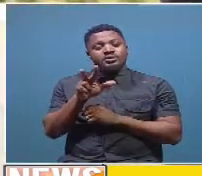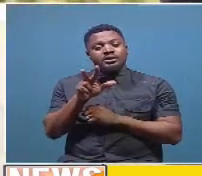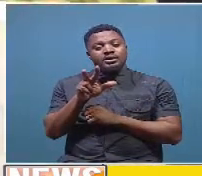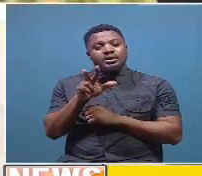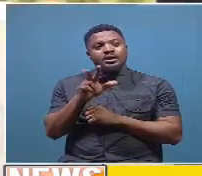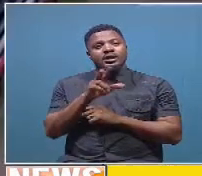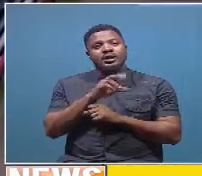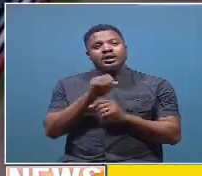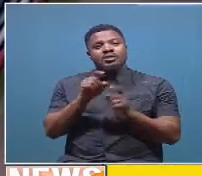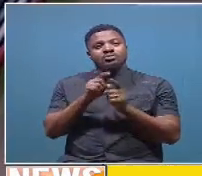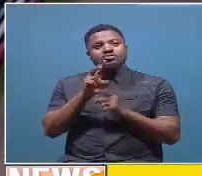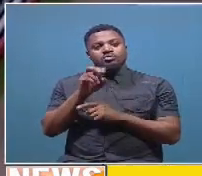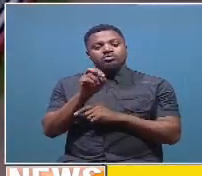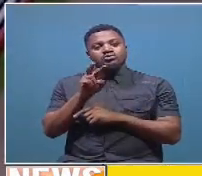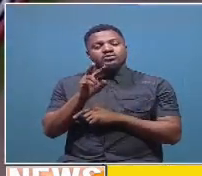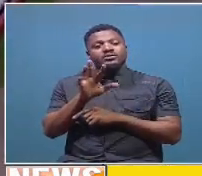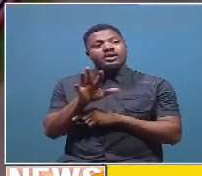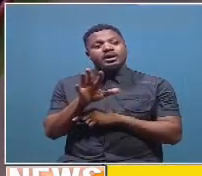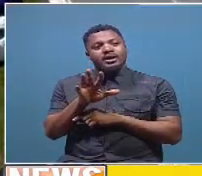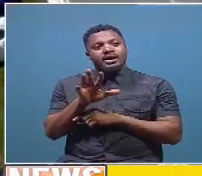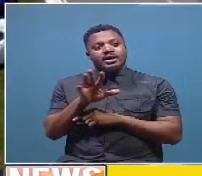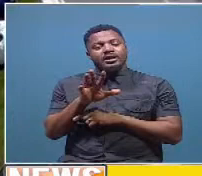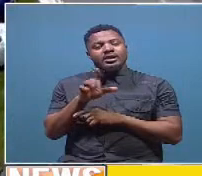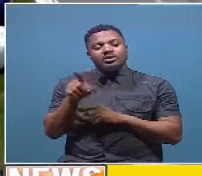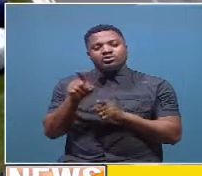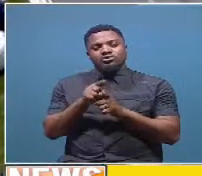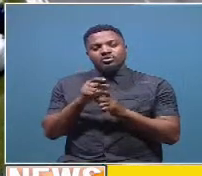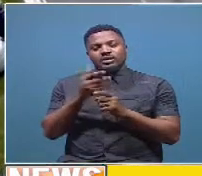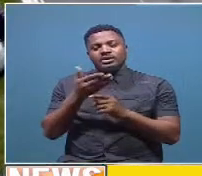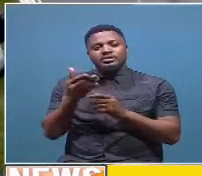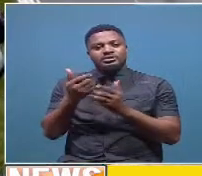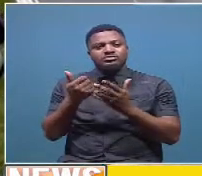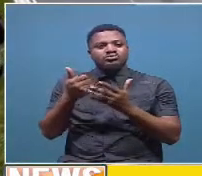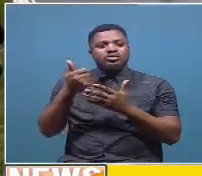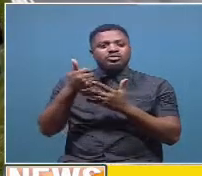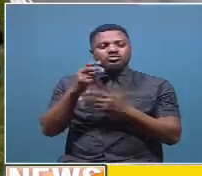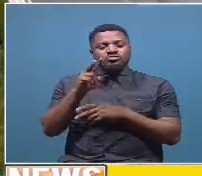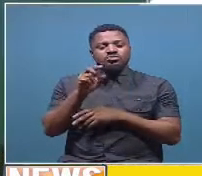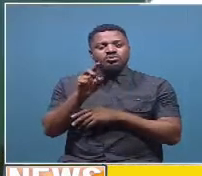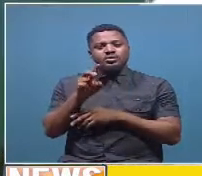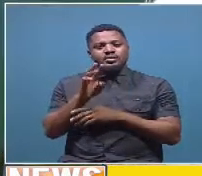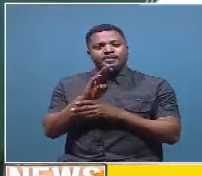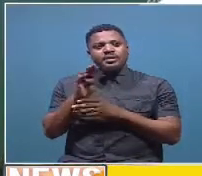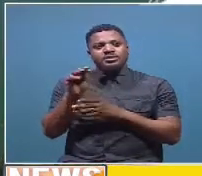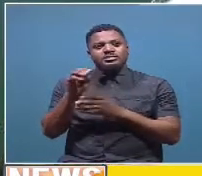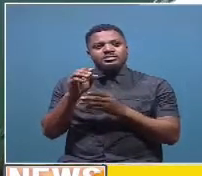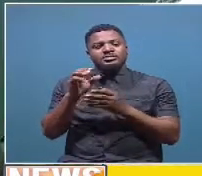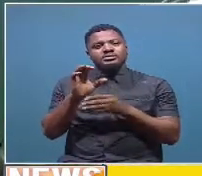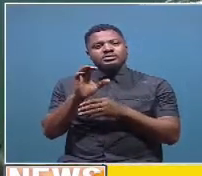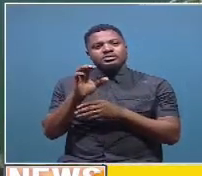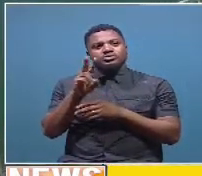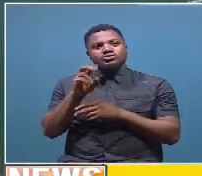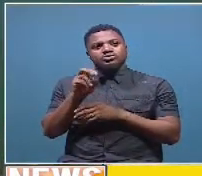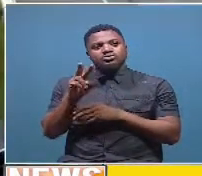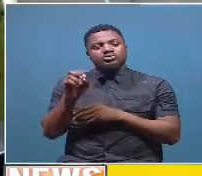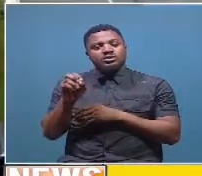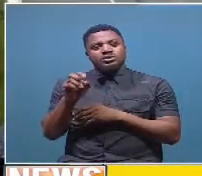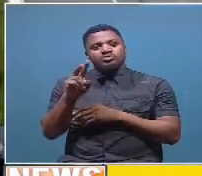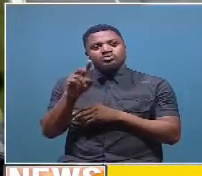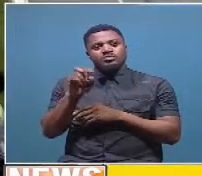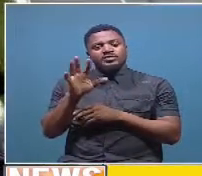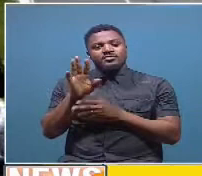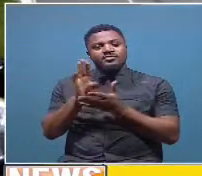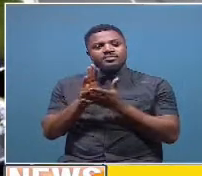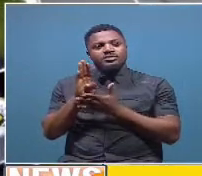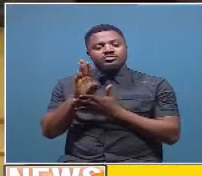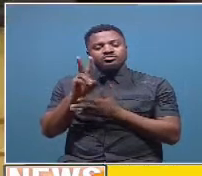to 0.253. Total assets grew from 2.1 billion cedis in 2020 to 2.5 billion